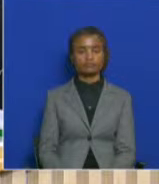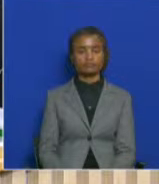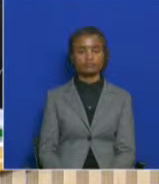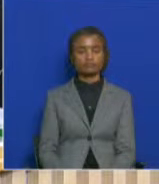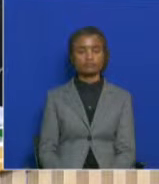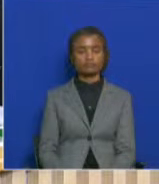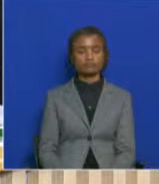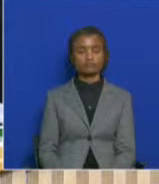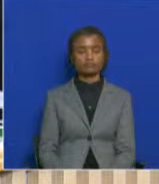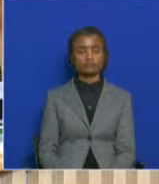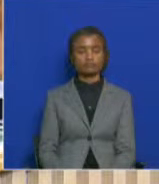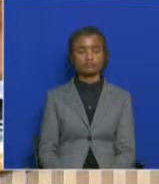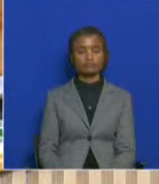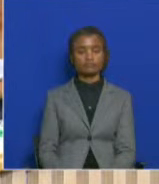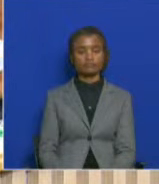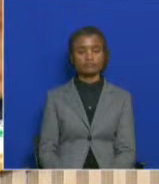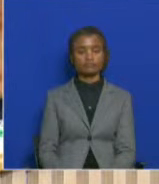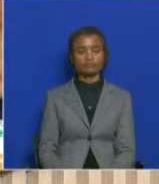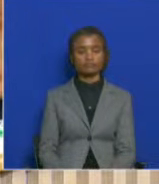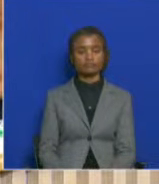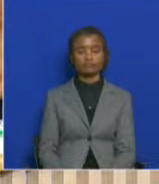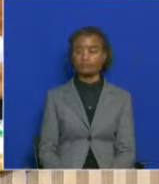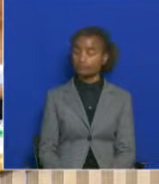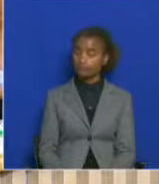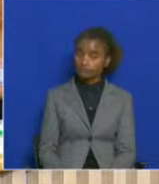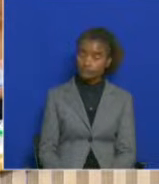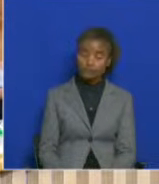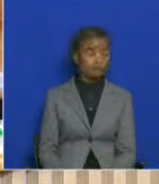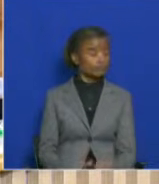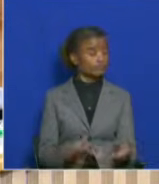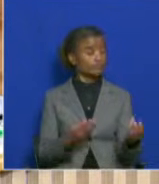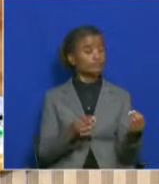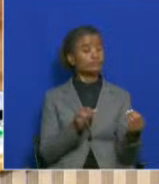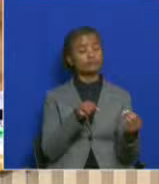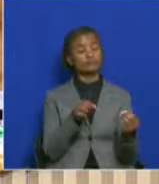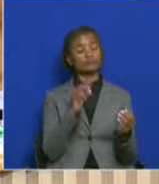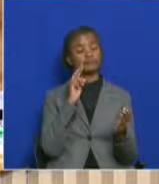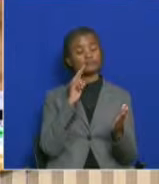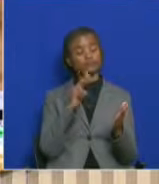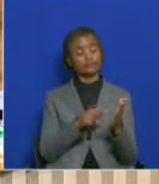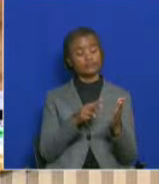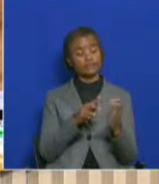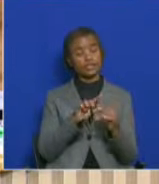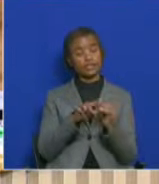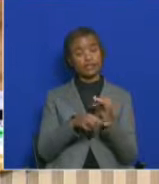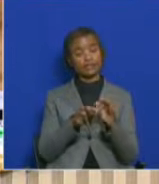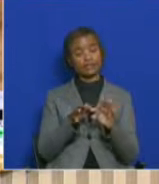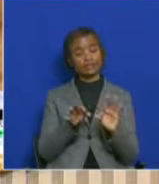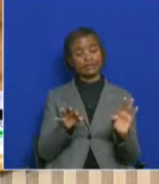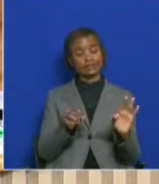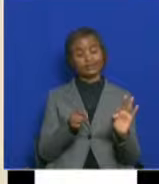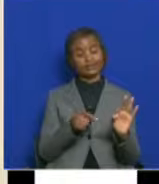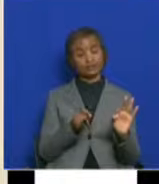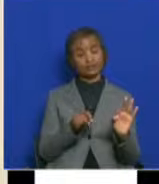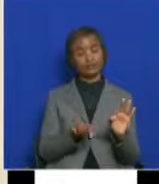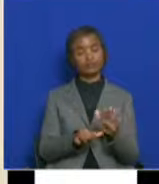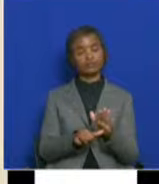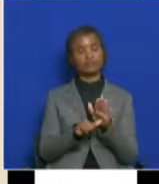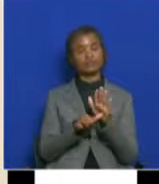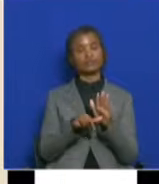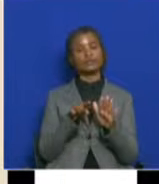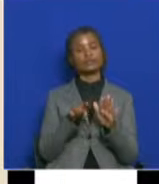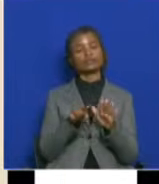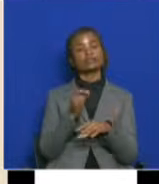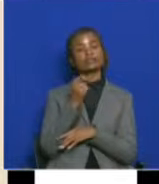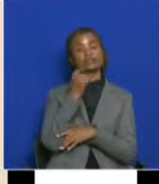So, Chair, you've got it. So you'll see at the last sentence basically is the most important. MTN is that's the